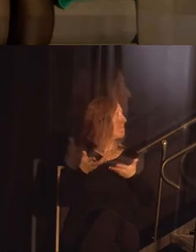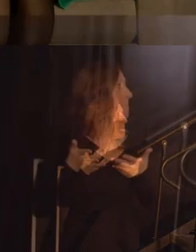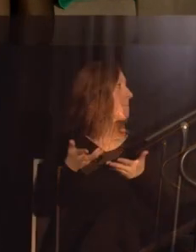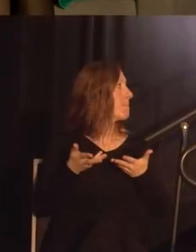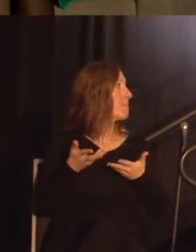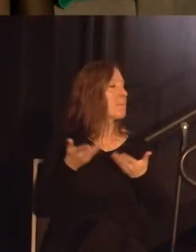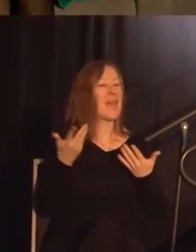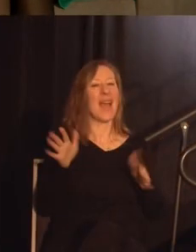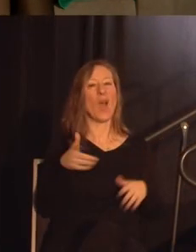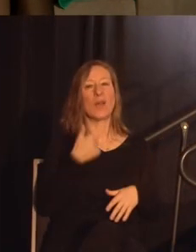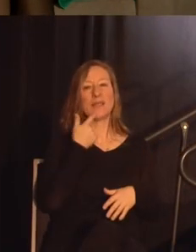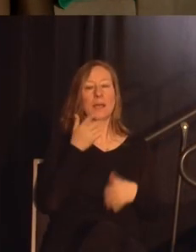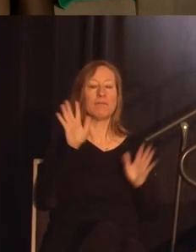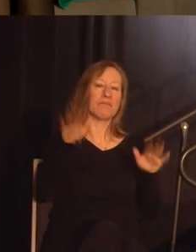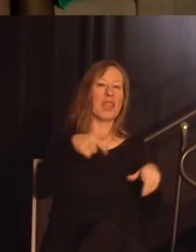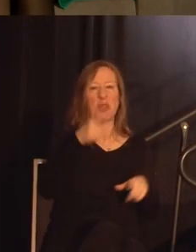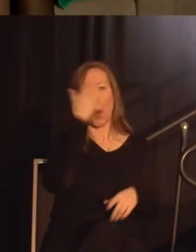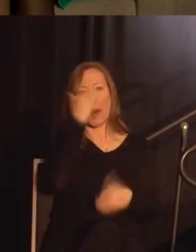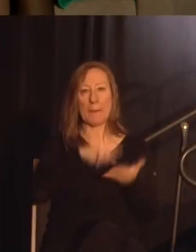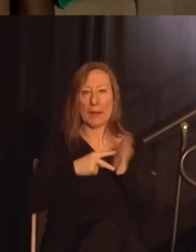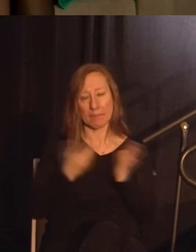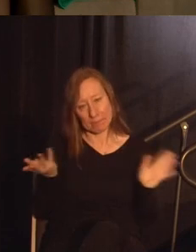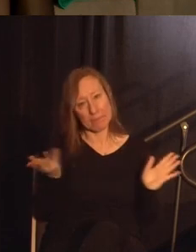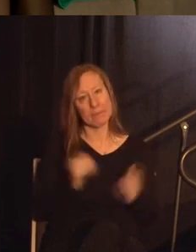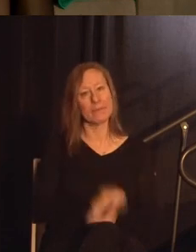I already said it. I don't need to restate it. You know what I mean?